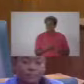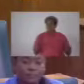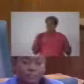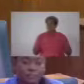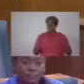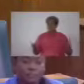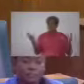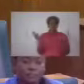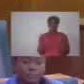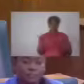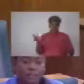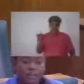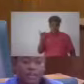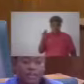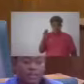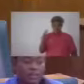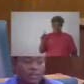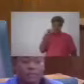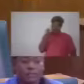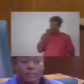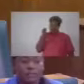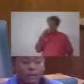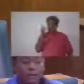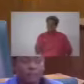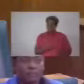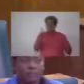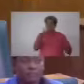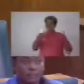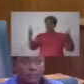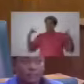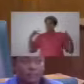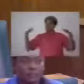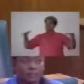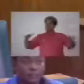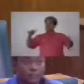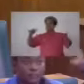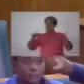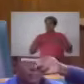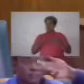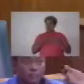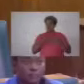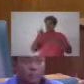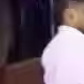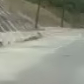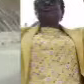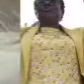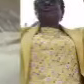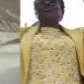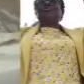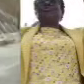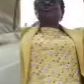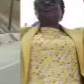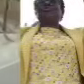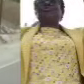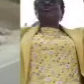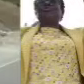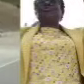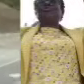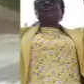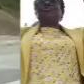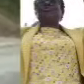town. And not simply one big venue when we don't have 20 big events for the year. So Damian